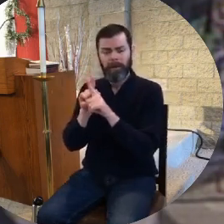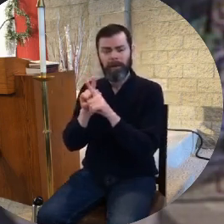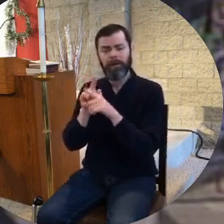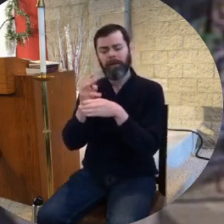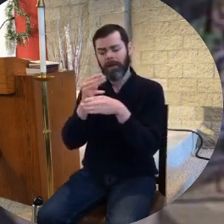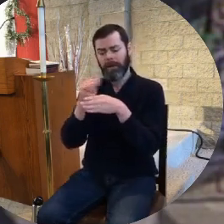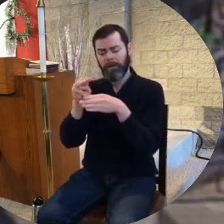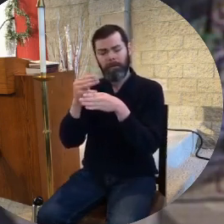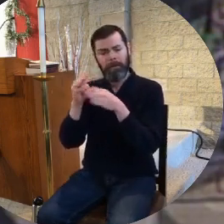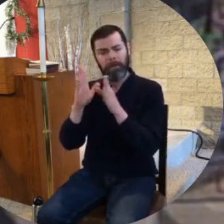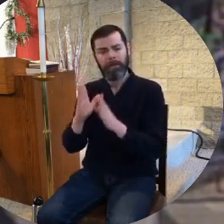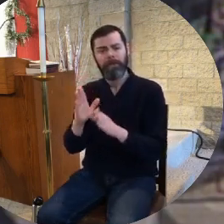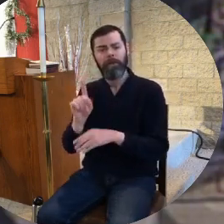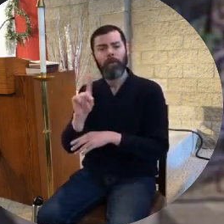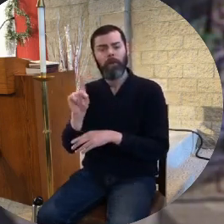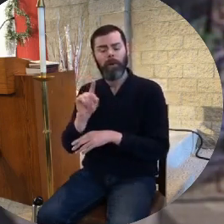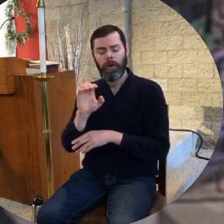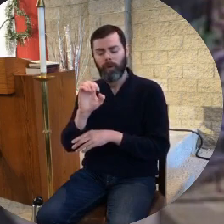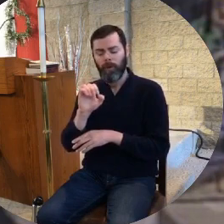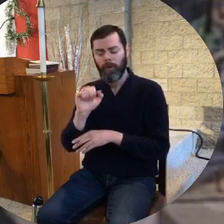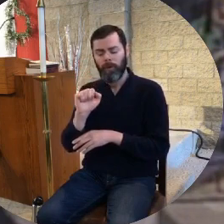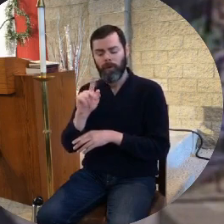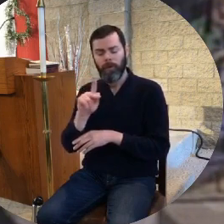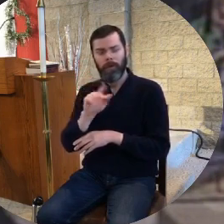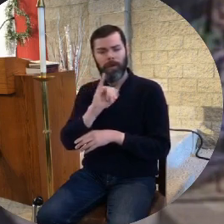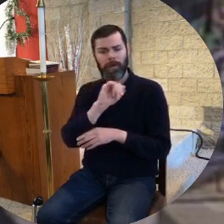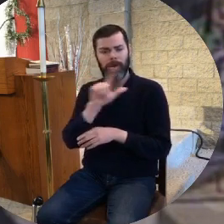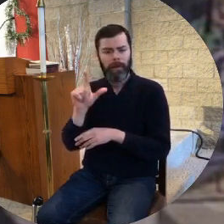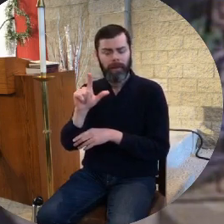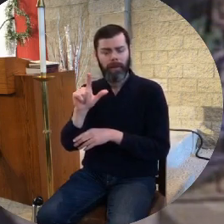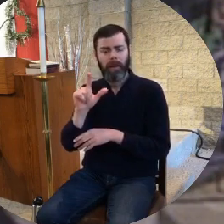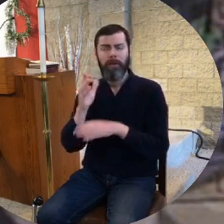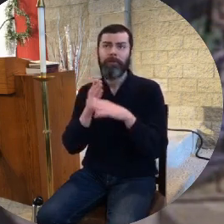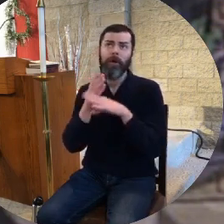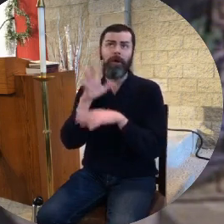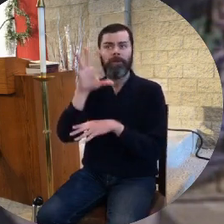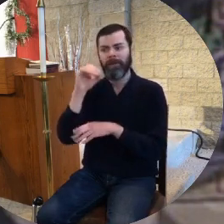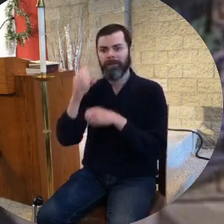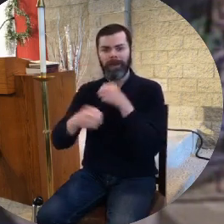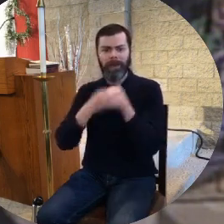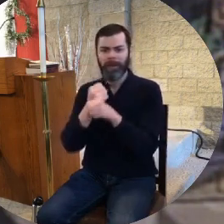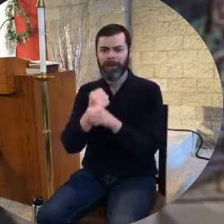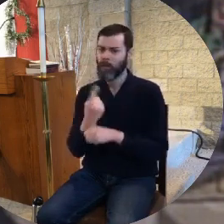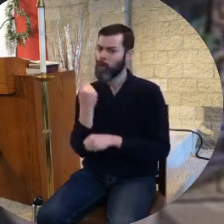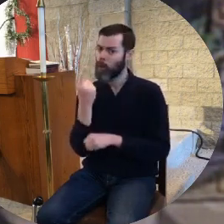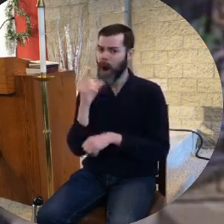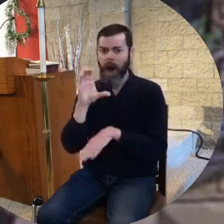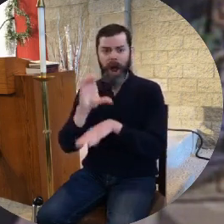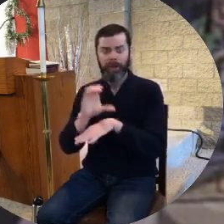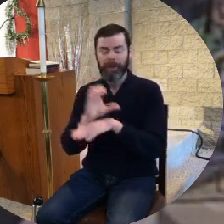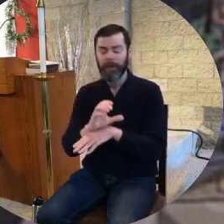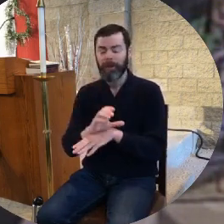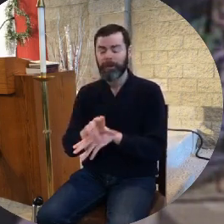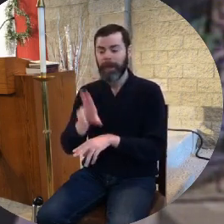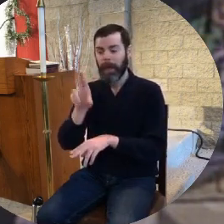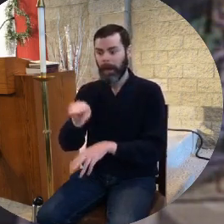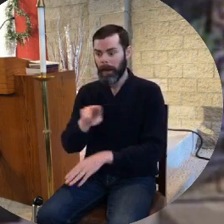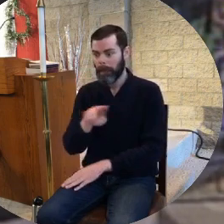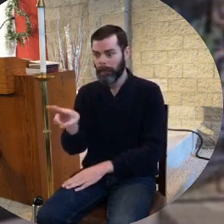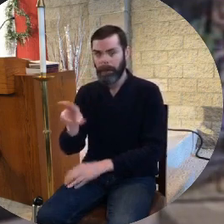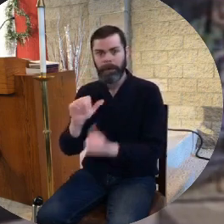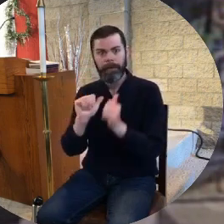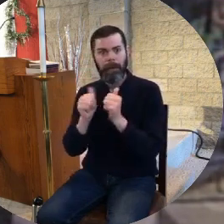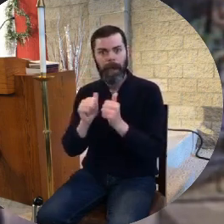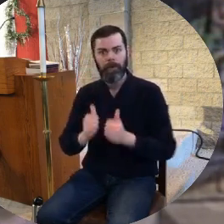Oak Park, Illinois, for 50-plus years in the same church. God bless him. How did he ever survive? Oh, my gosh.